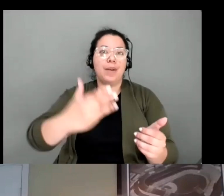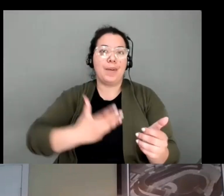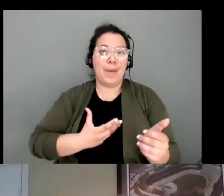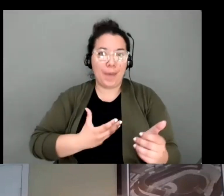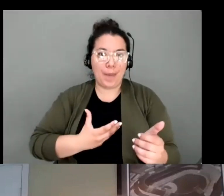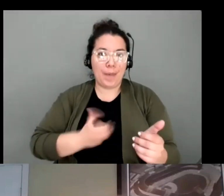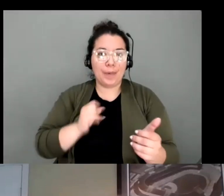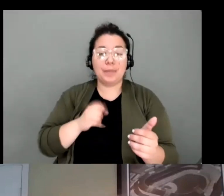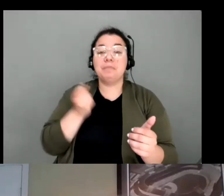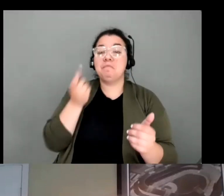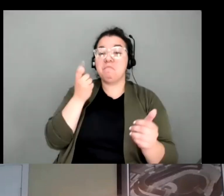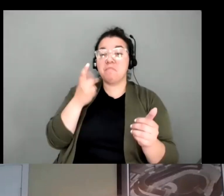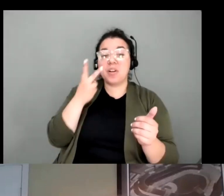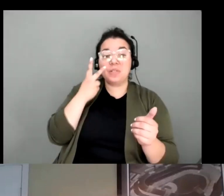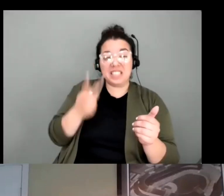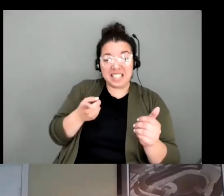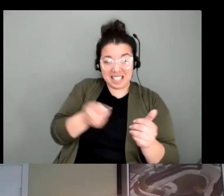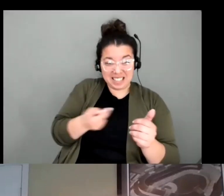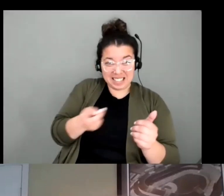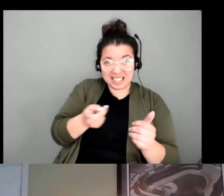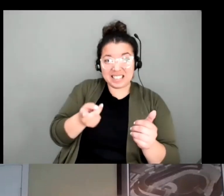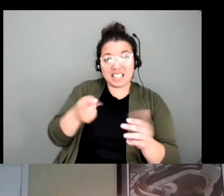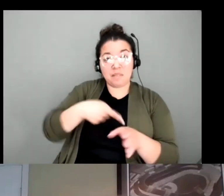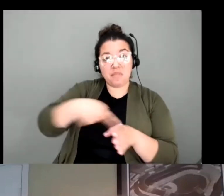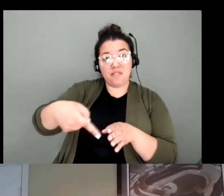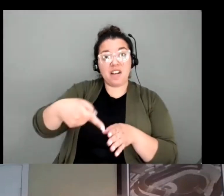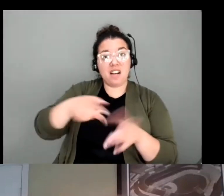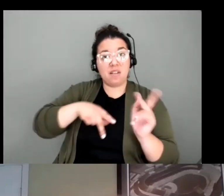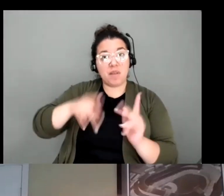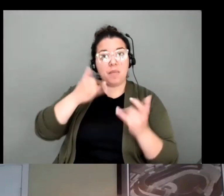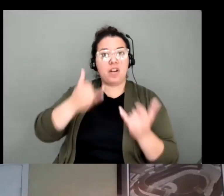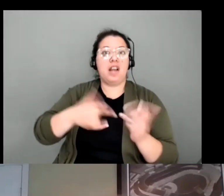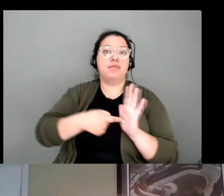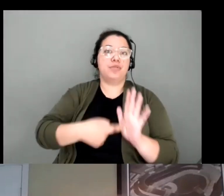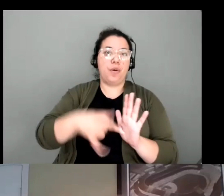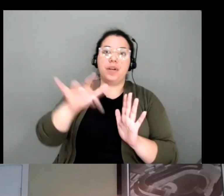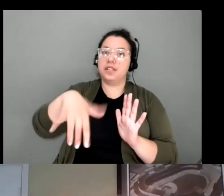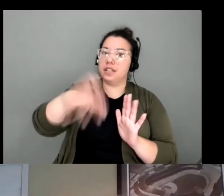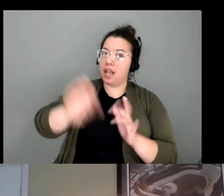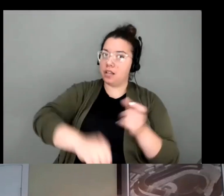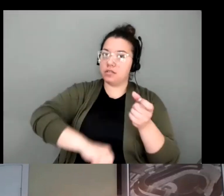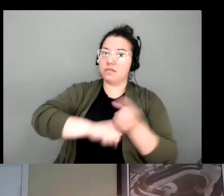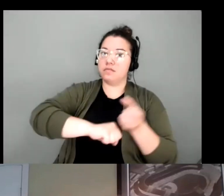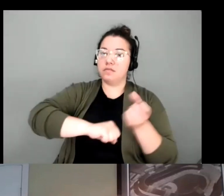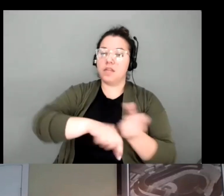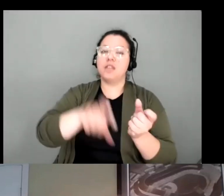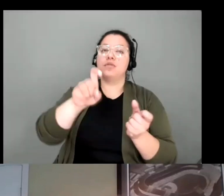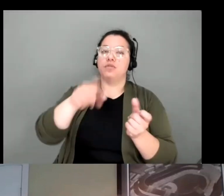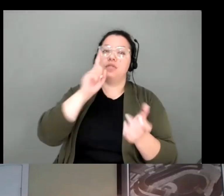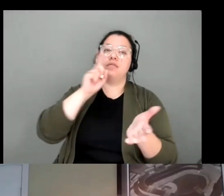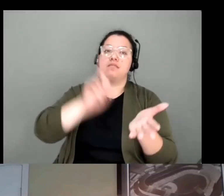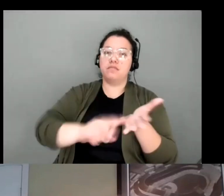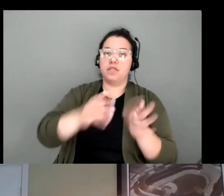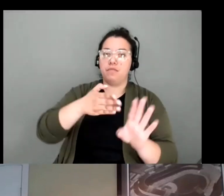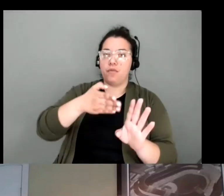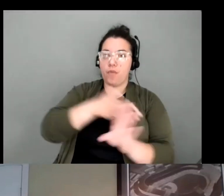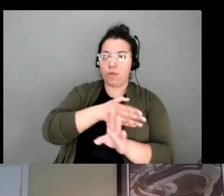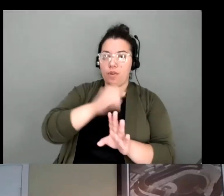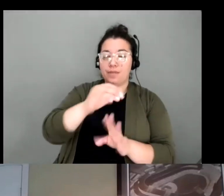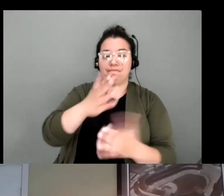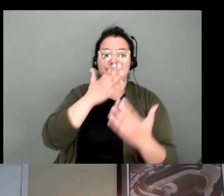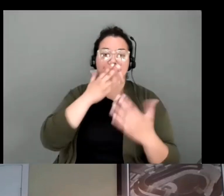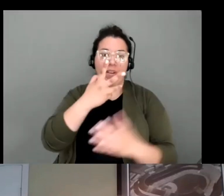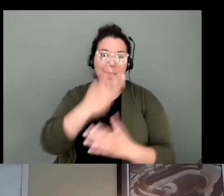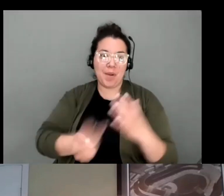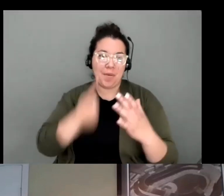people from industry say it too, right? Because that's who we're trying to impress and help students secure opportunities. So thank you both